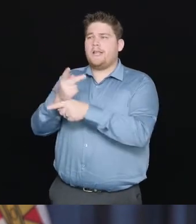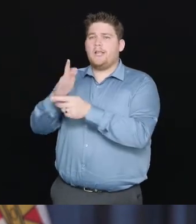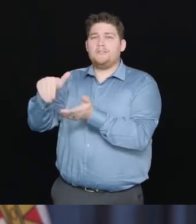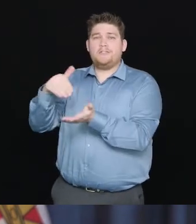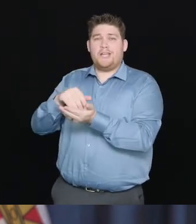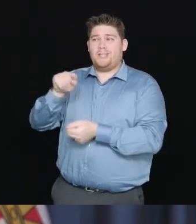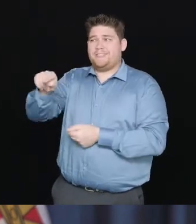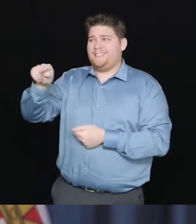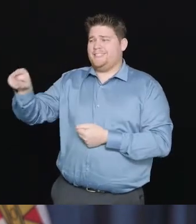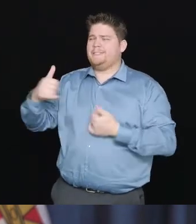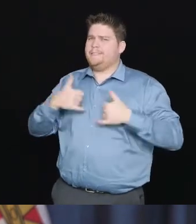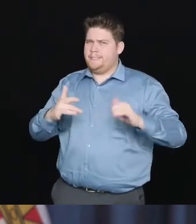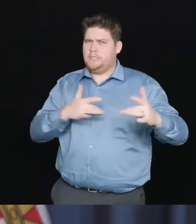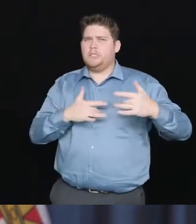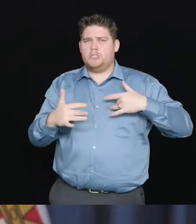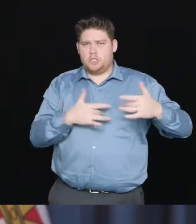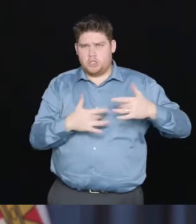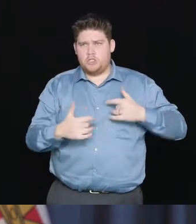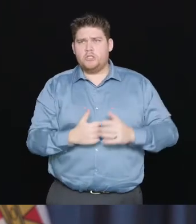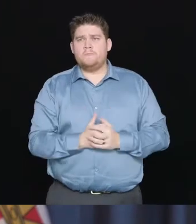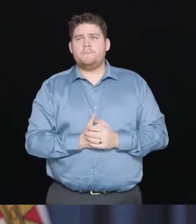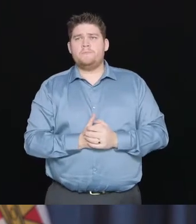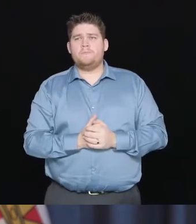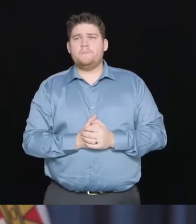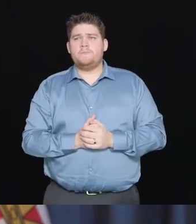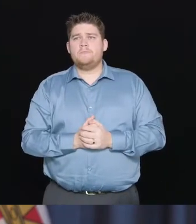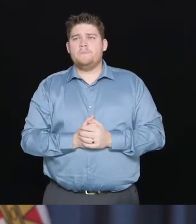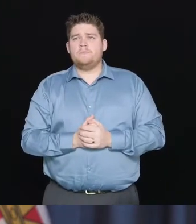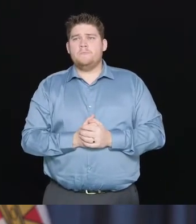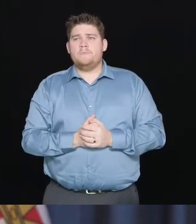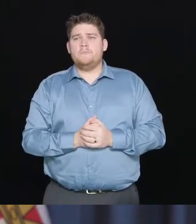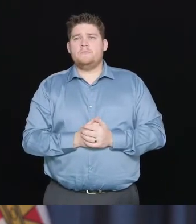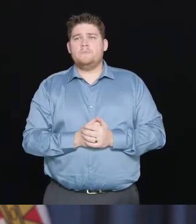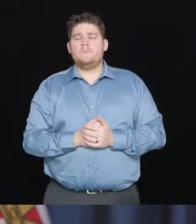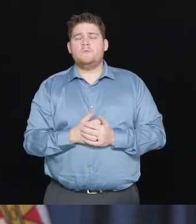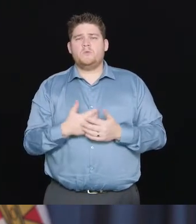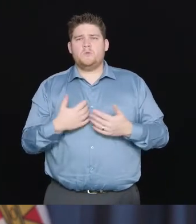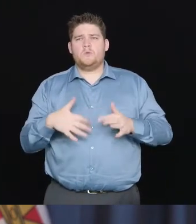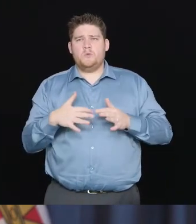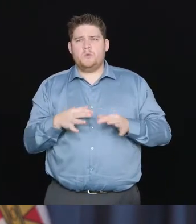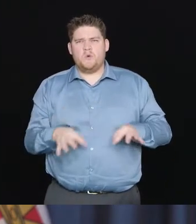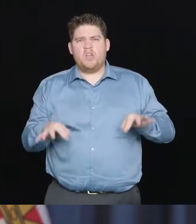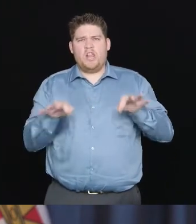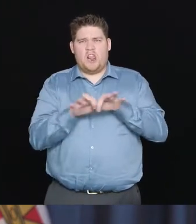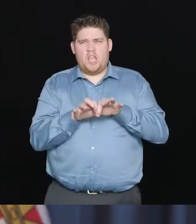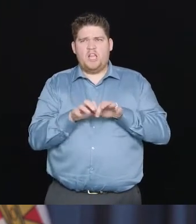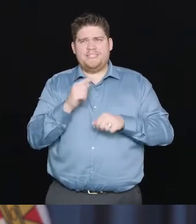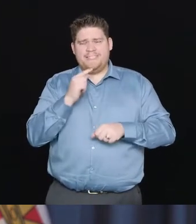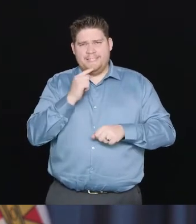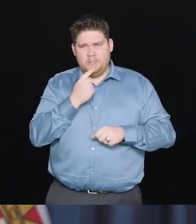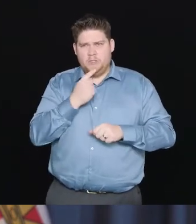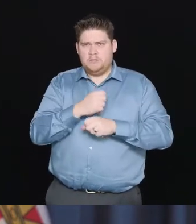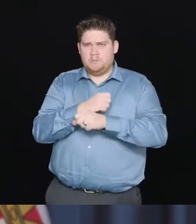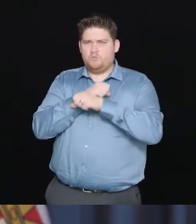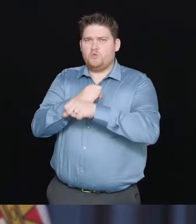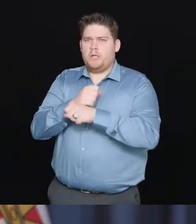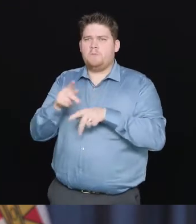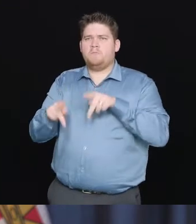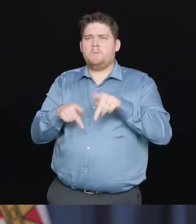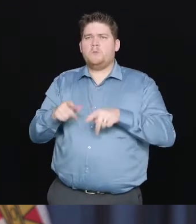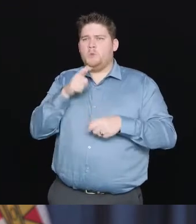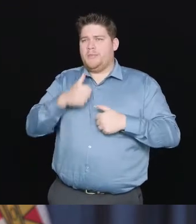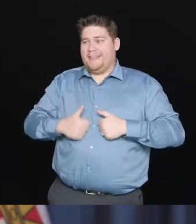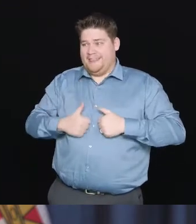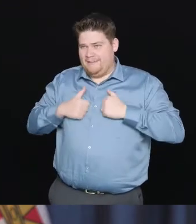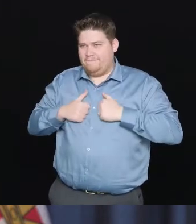It's critical to protect people in care, and it's critical to ensure that people are not working in multiple care homes. And that's the intent of that ordinance, of